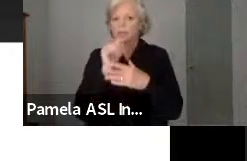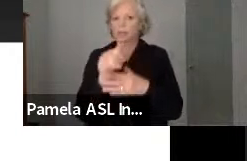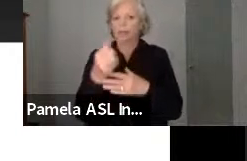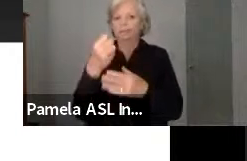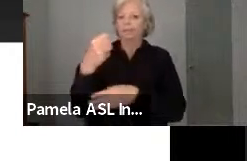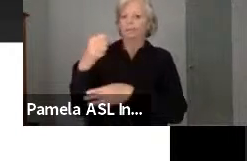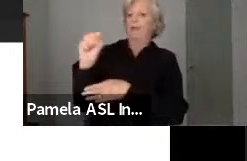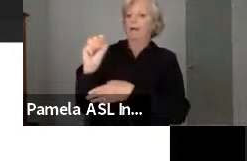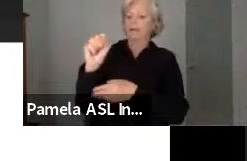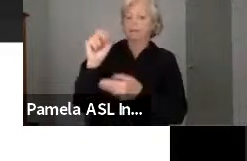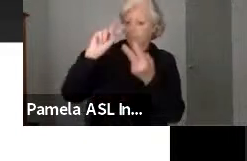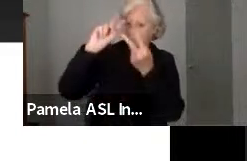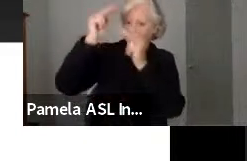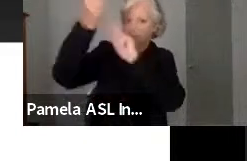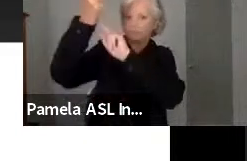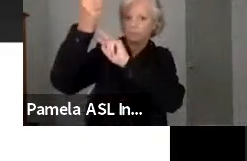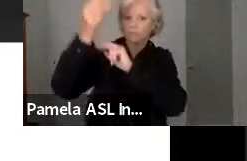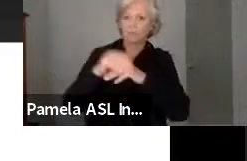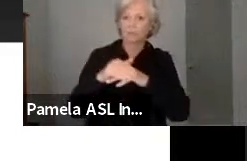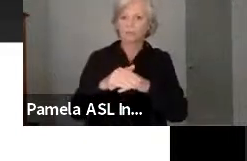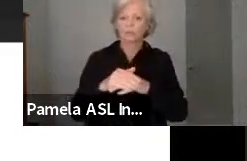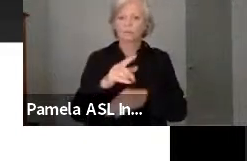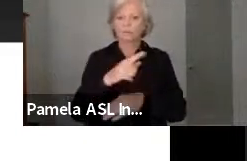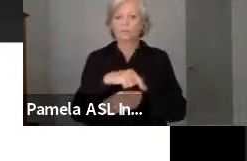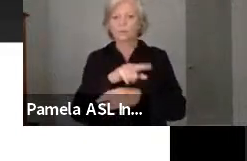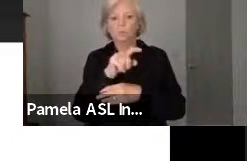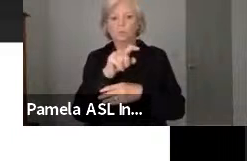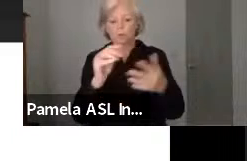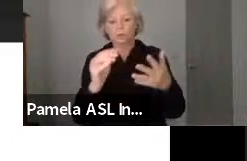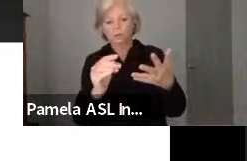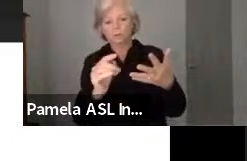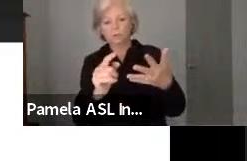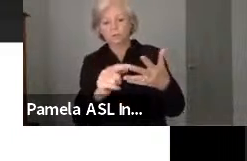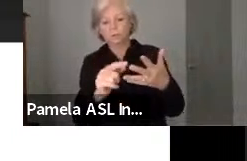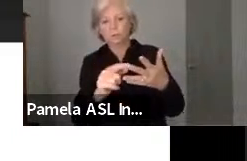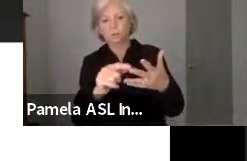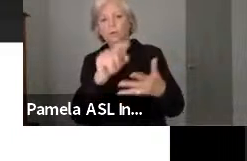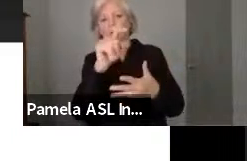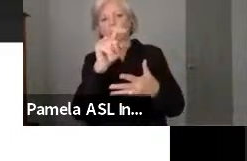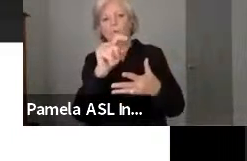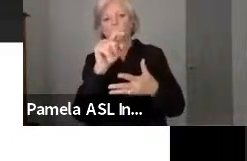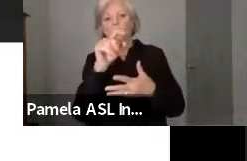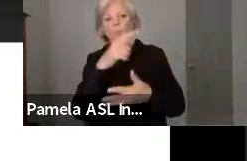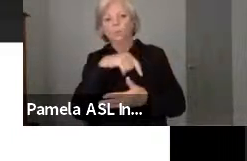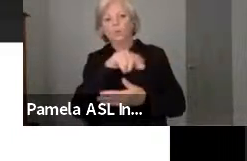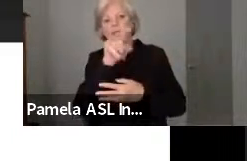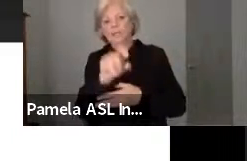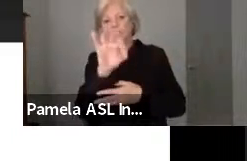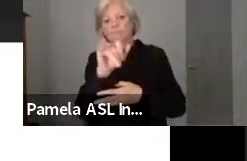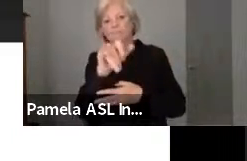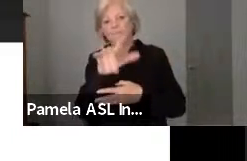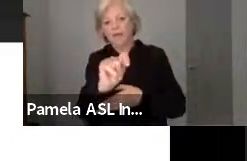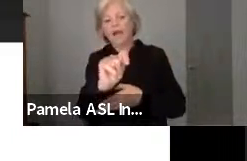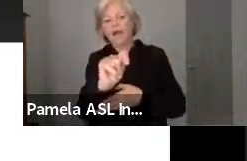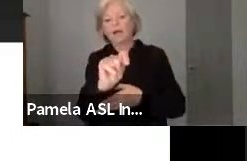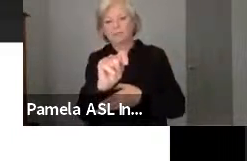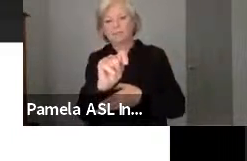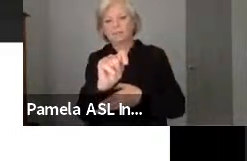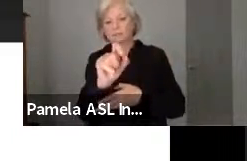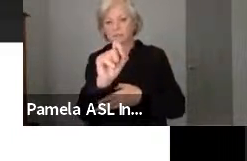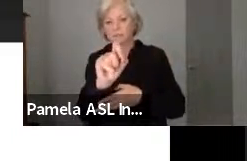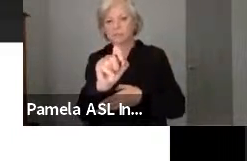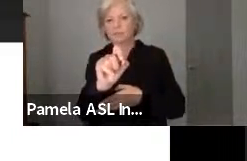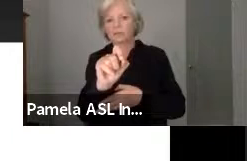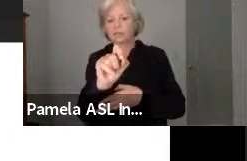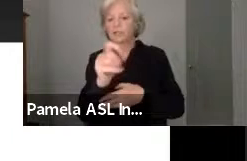to take this fact-based approach along 2 prongs, giving people correct